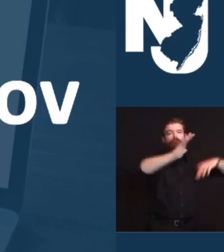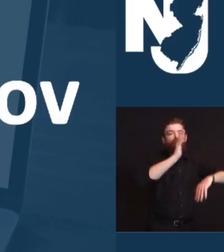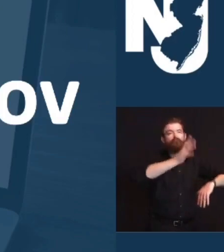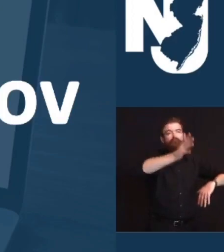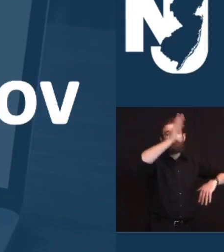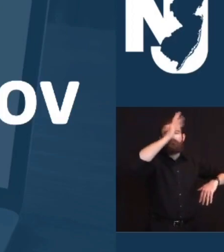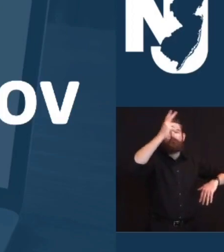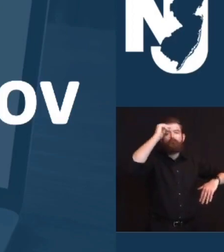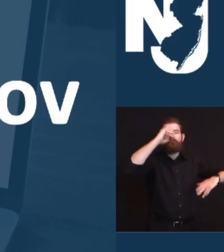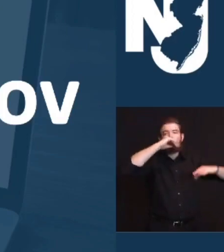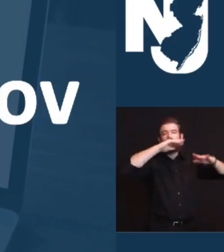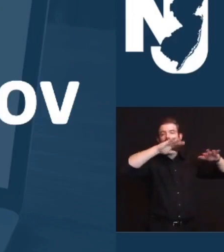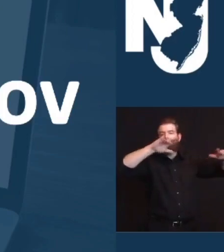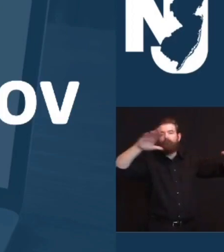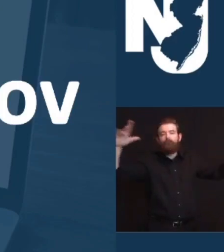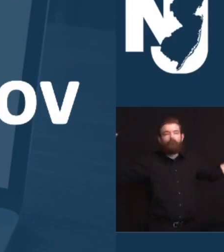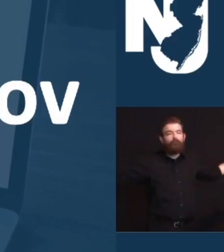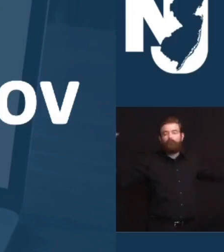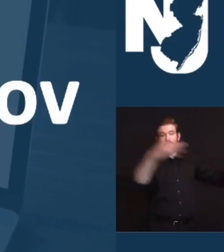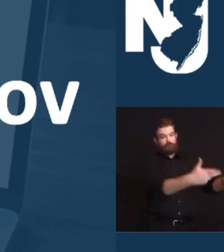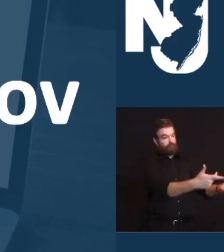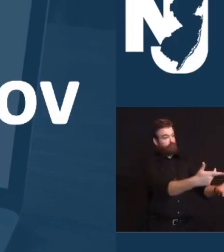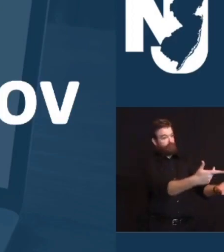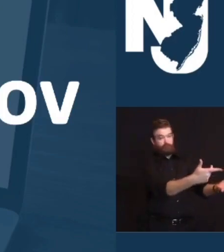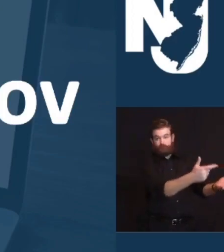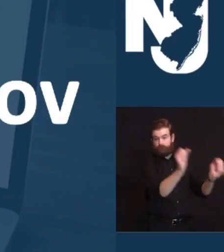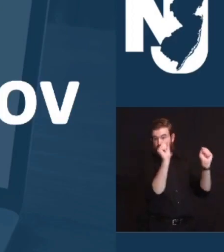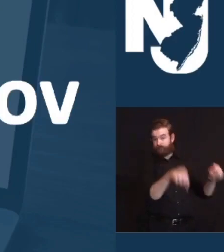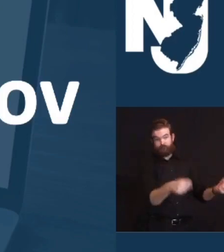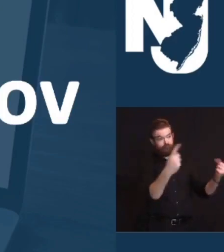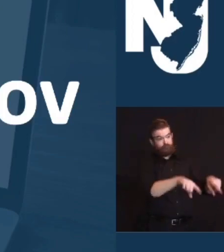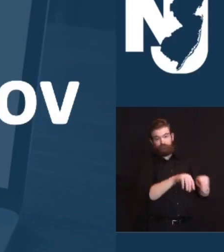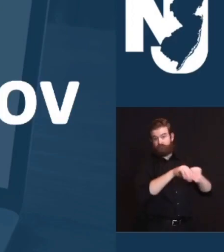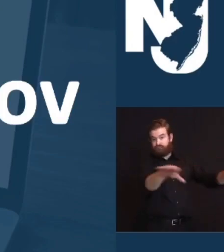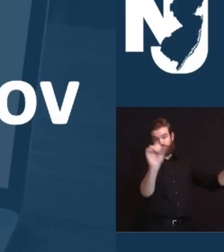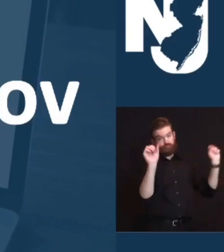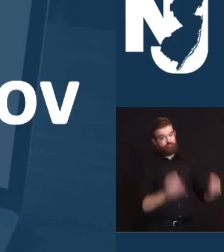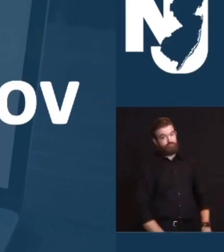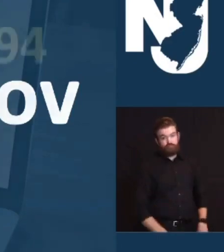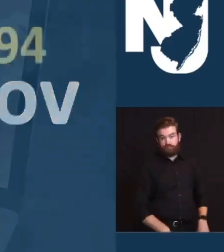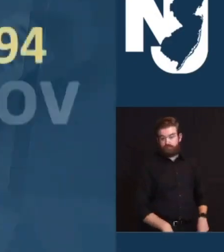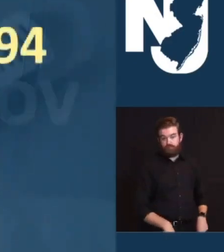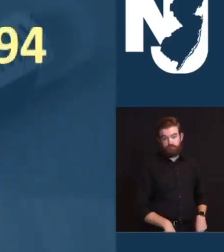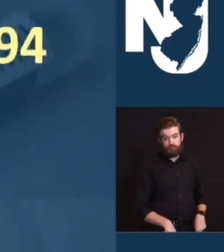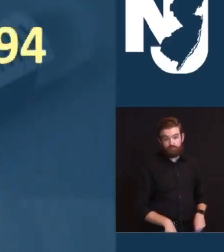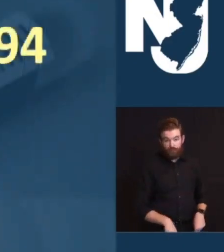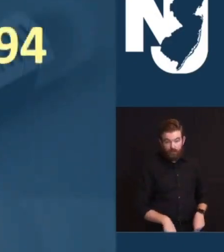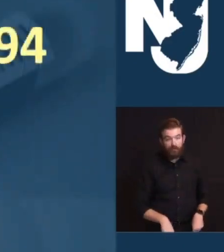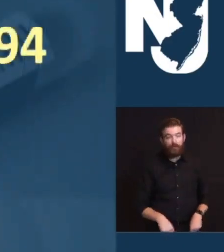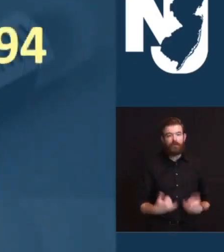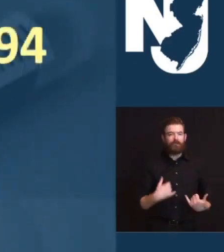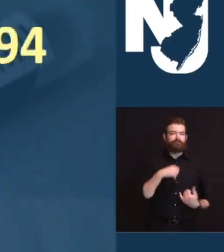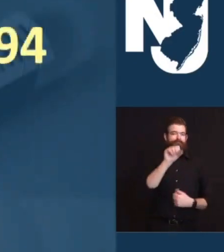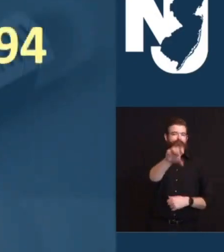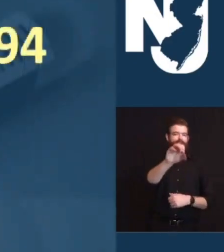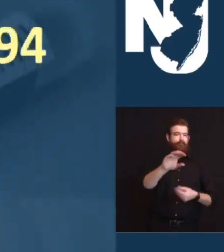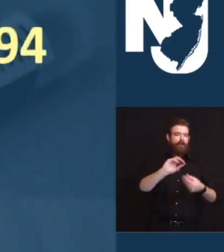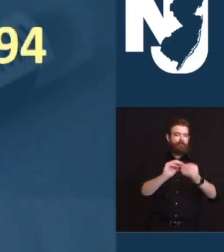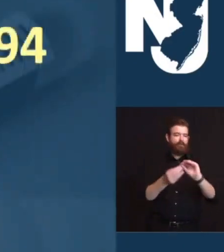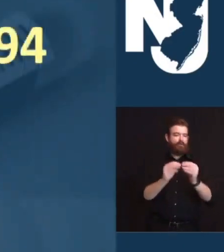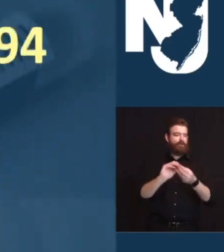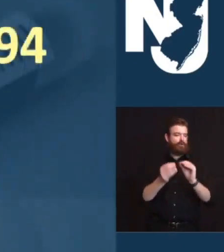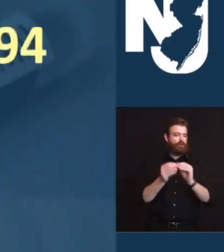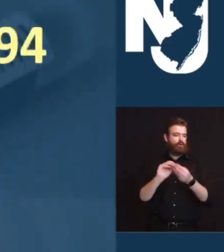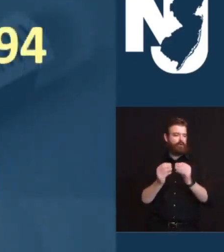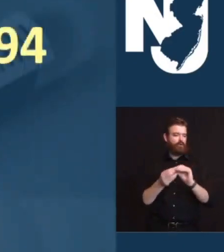of them. So with all that out of the way, let's turn to our overnight numbers. We're reporting an additional 973